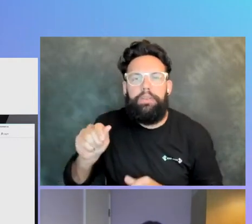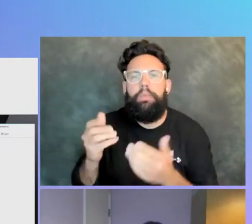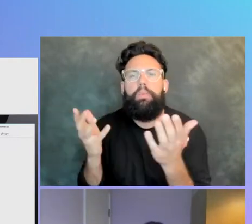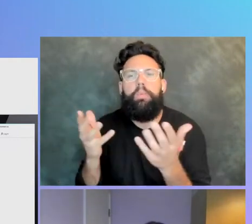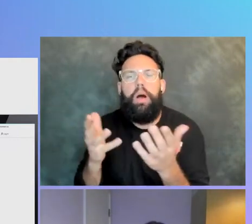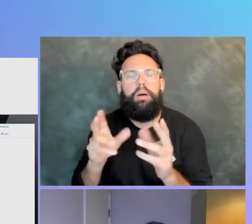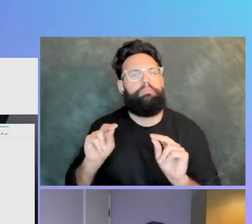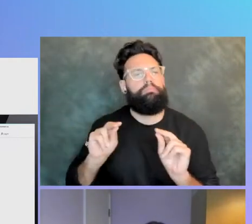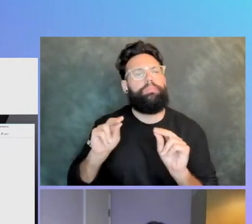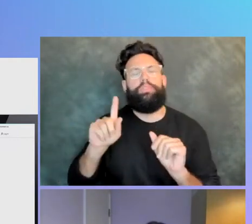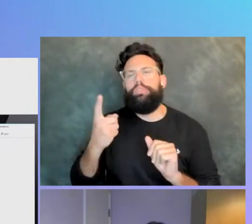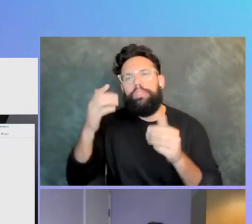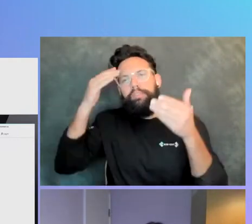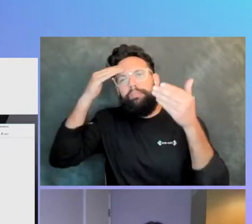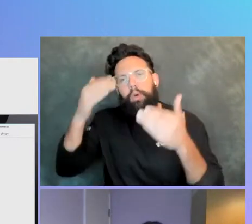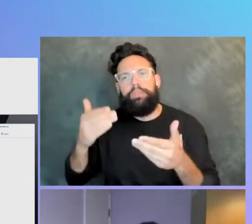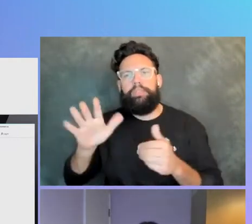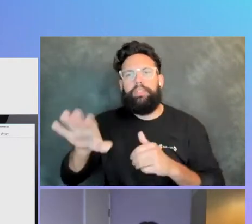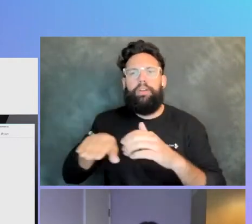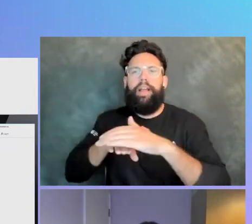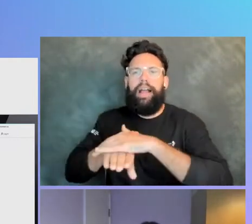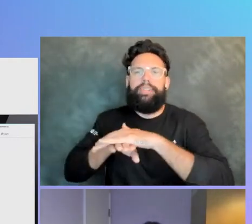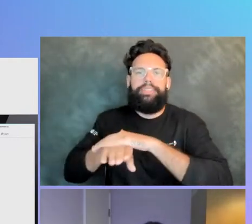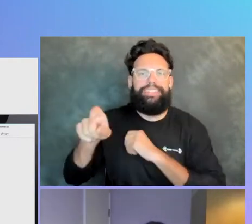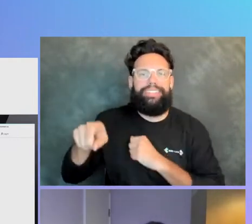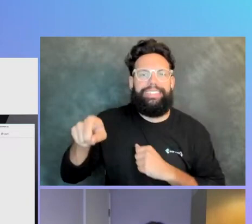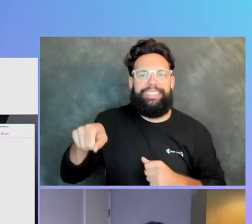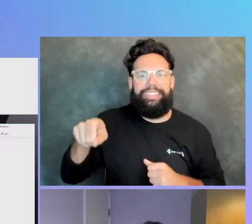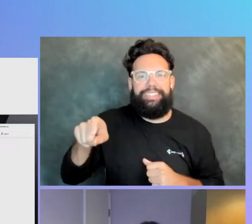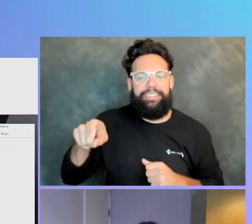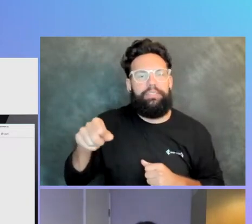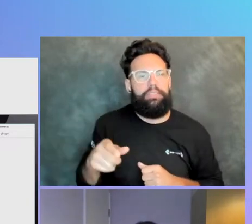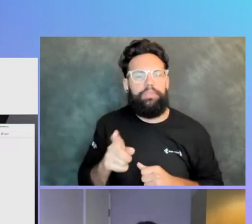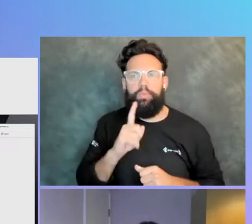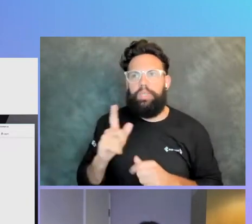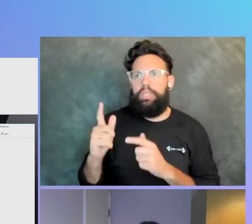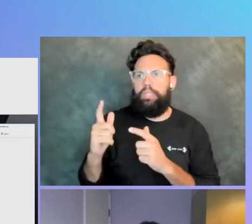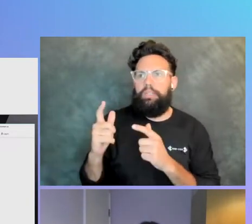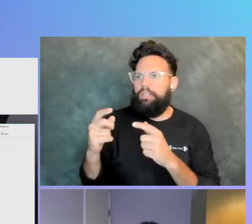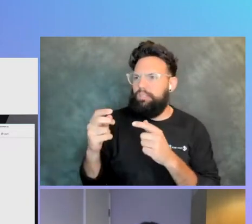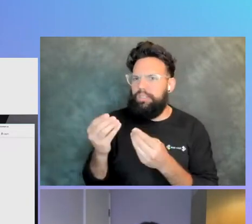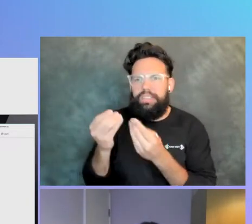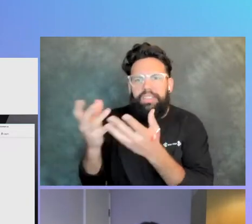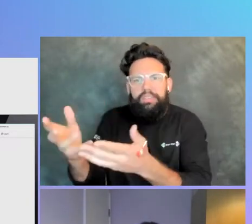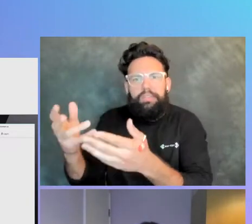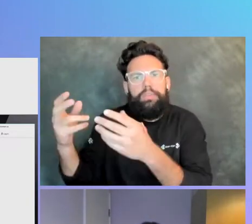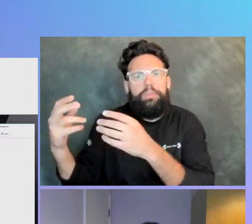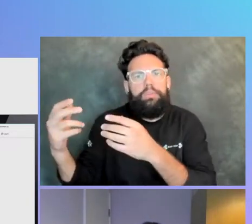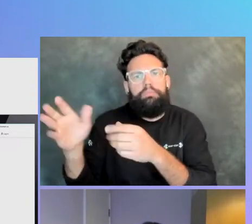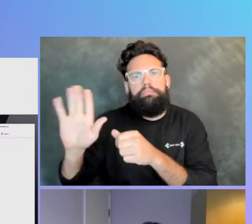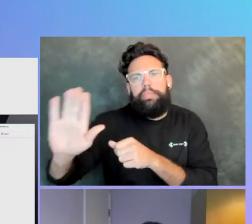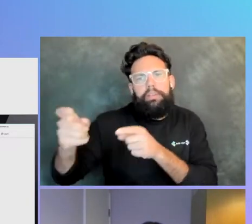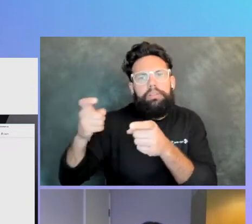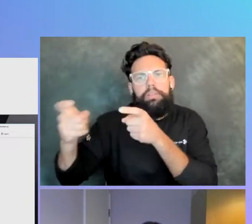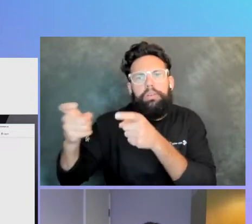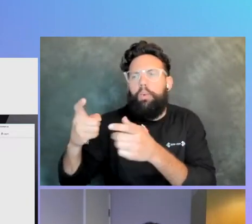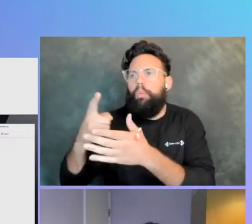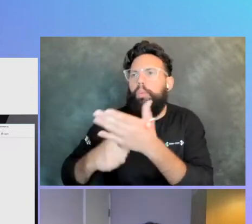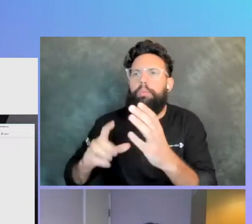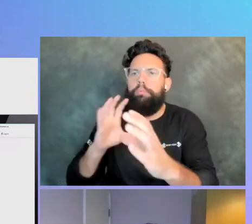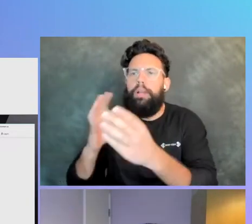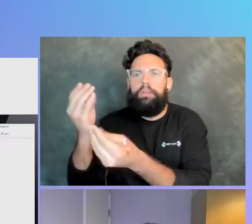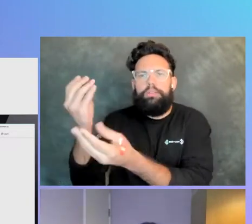experiences. So letting the clients choose the detail of which they disclose and just being guided by that. And these